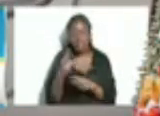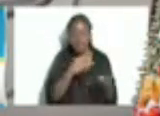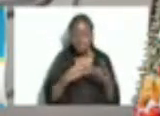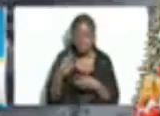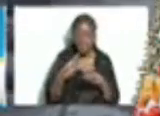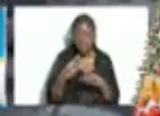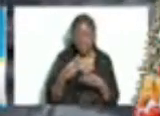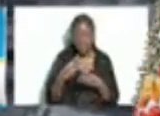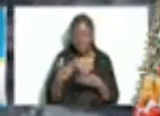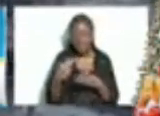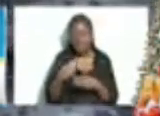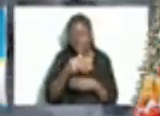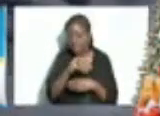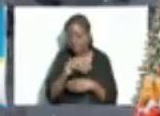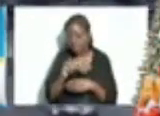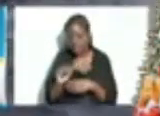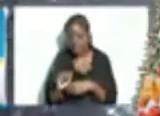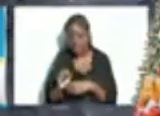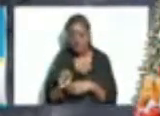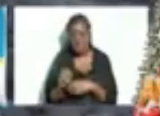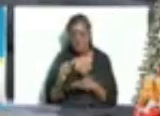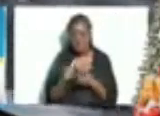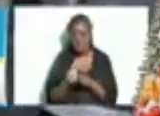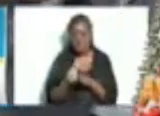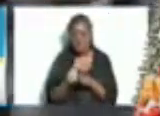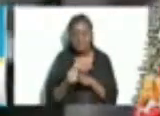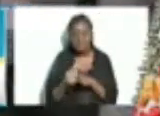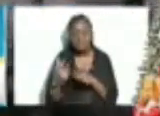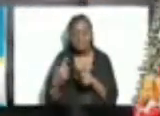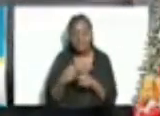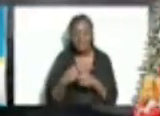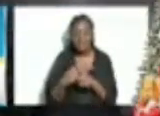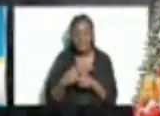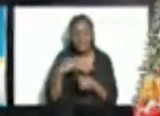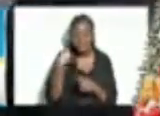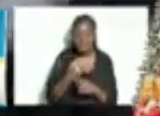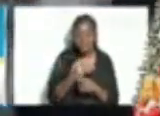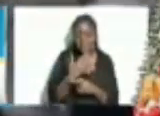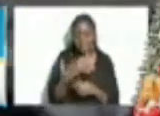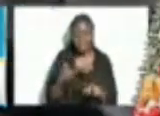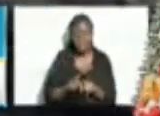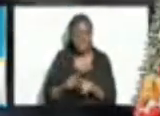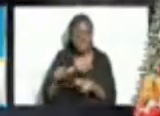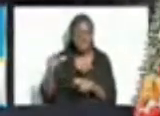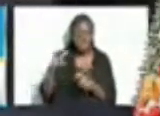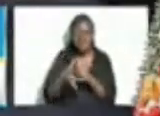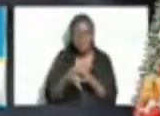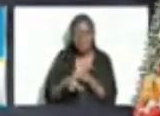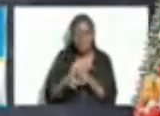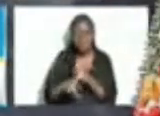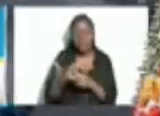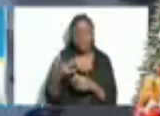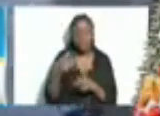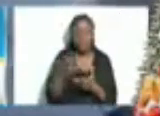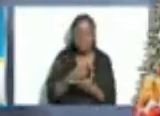conflicts spreading and impacting things like oil prices. We believe we're going to weather those. We have weathered them so far